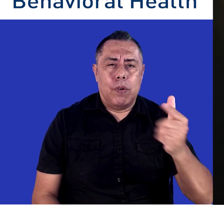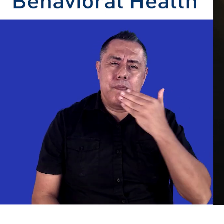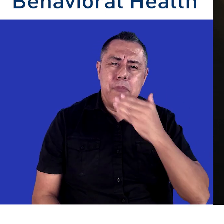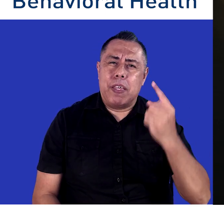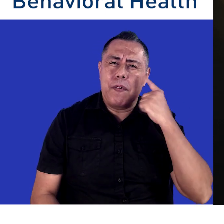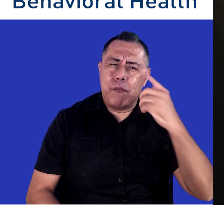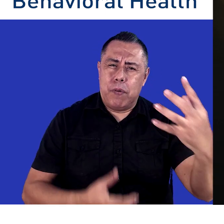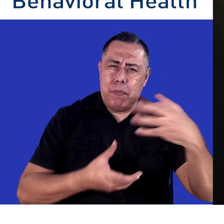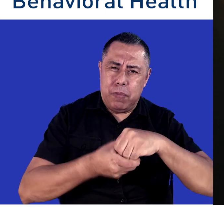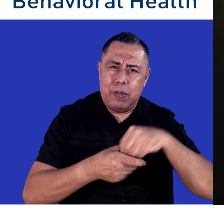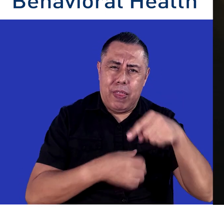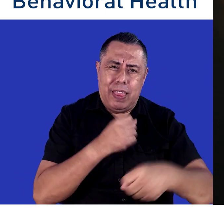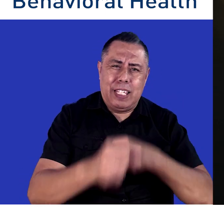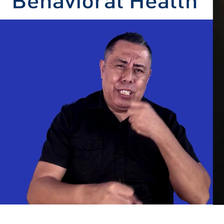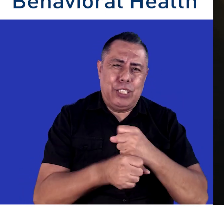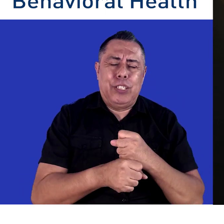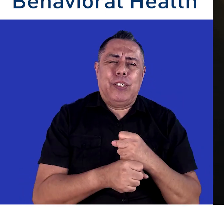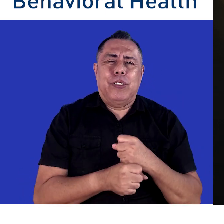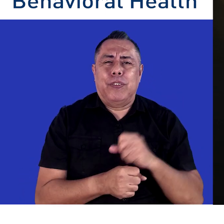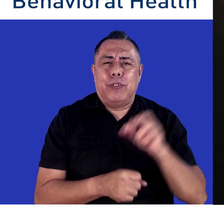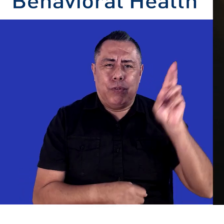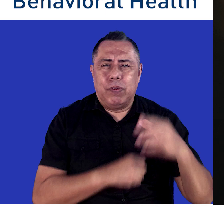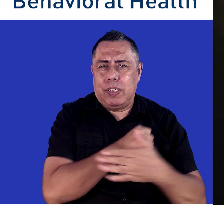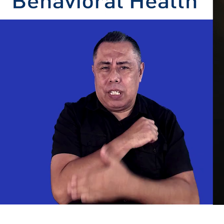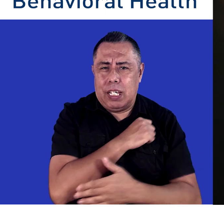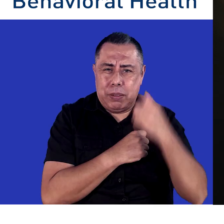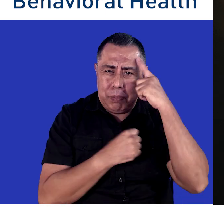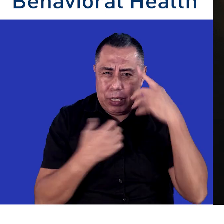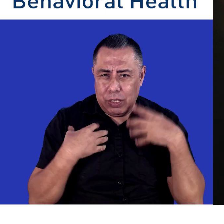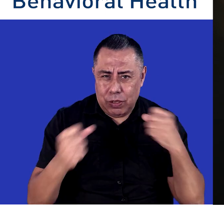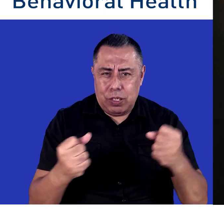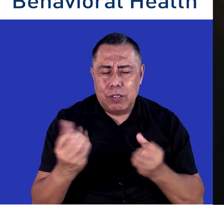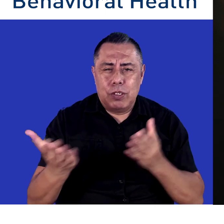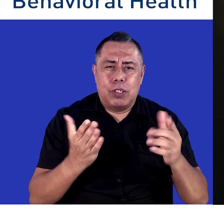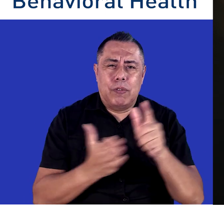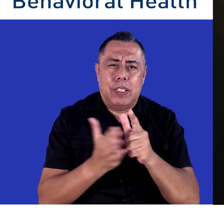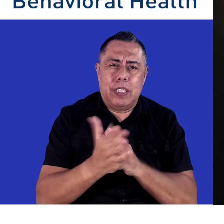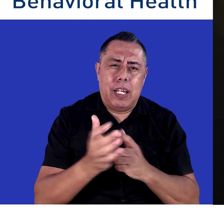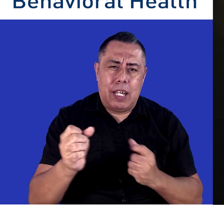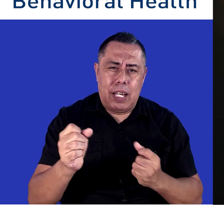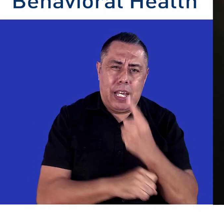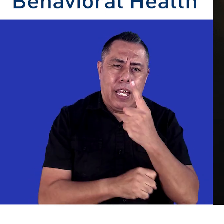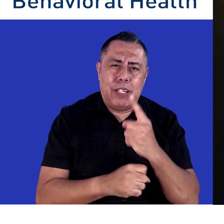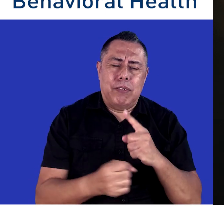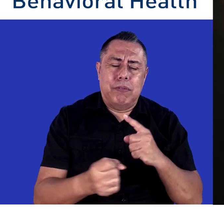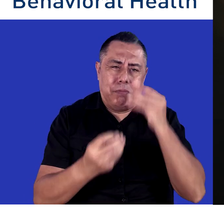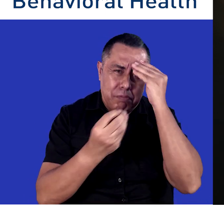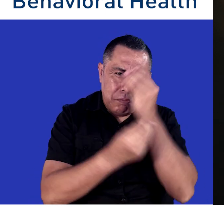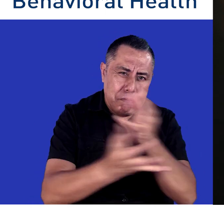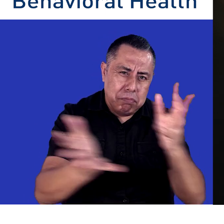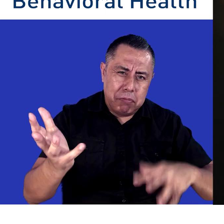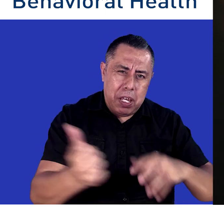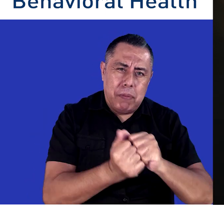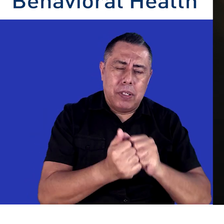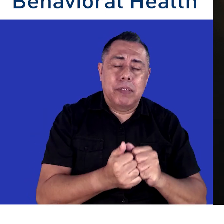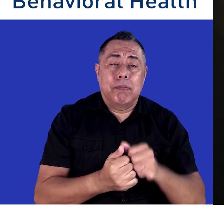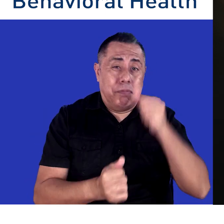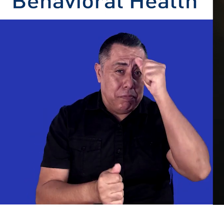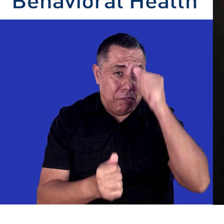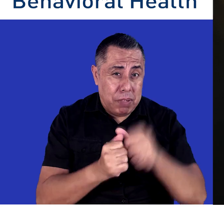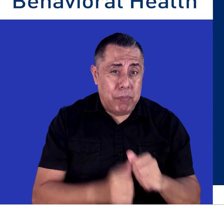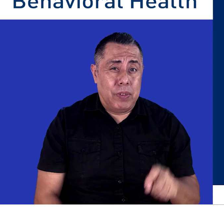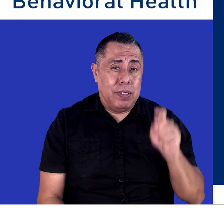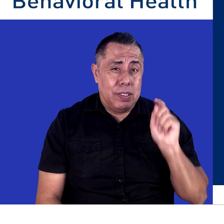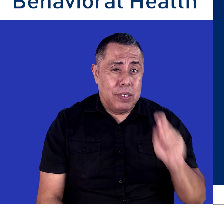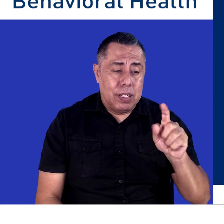mhsa@ruhealth.org. Thank you for participating in this year's Riverside County Mental Health Services Act annual update. Don't